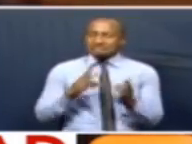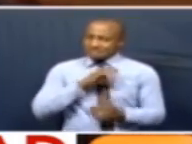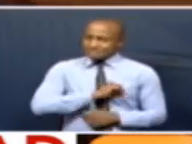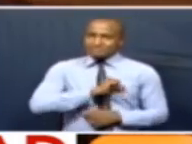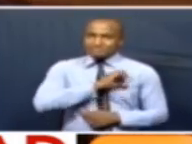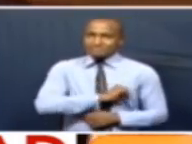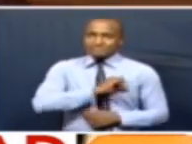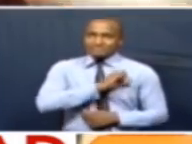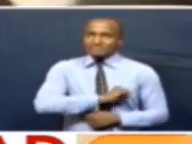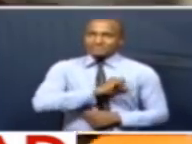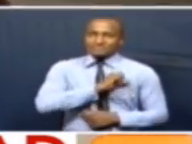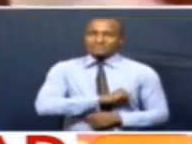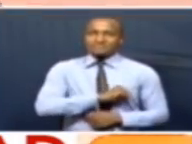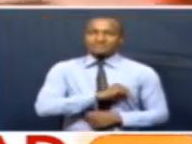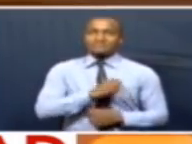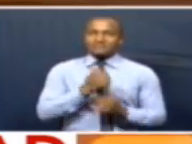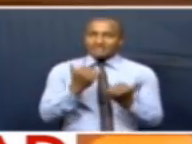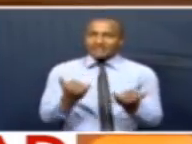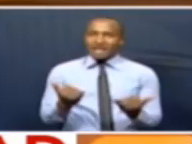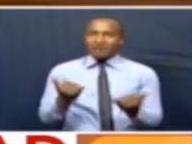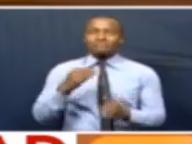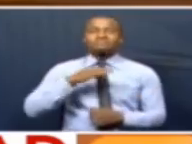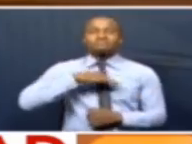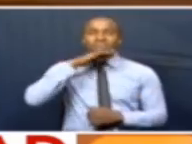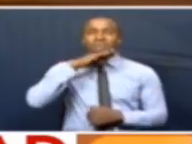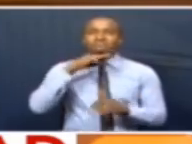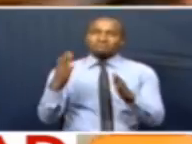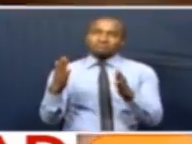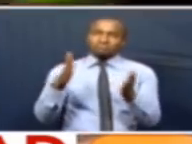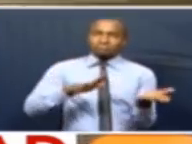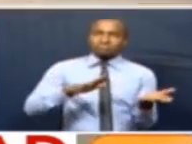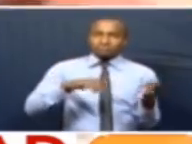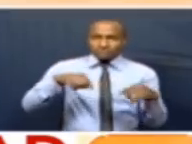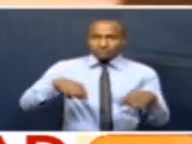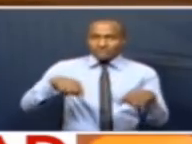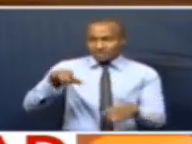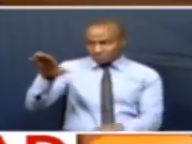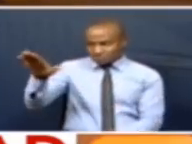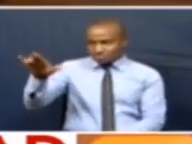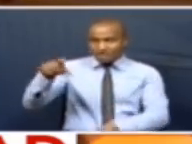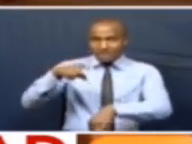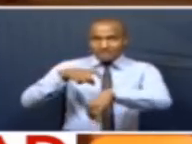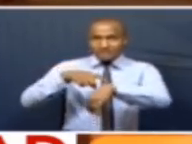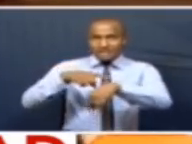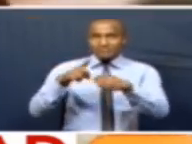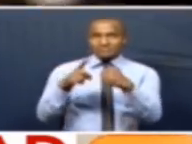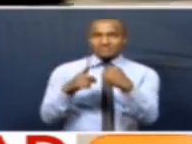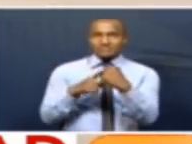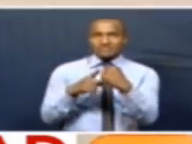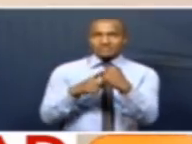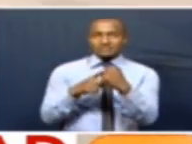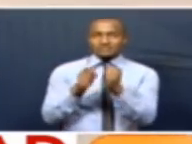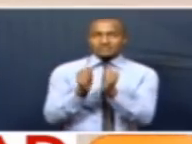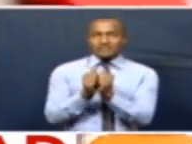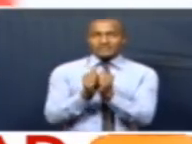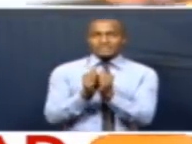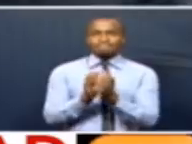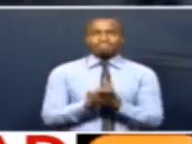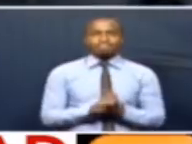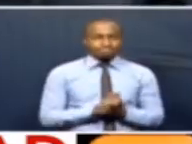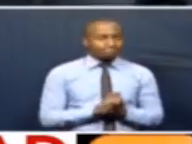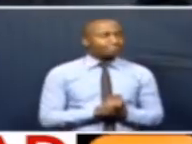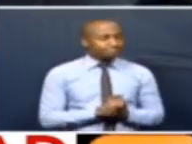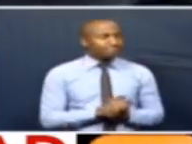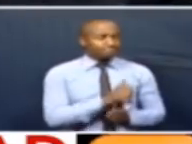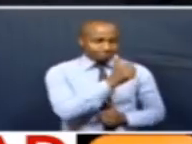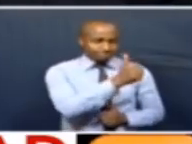he lost the battle for his life, Hussein, today evening at exactly 6:10. That's what we know so far, Hussein. Right, and of course our condolences